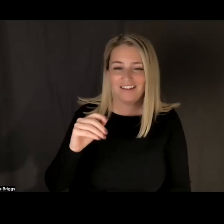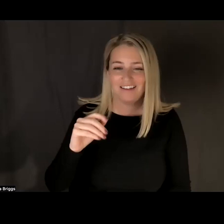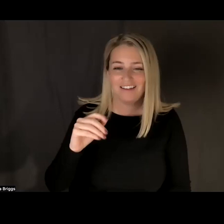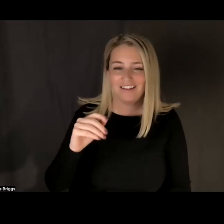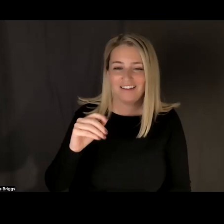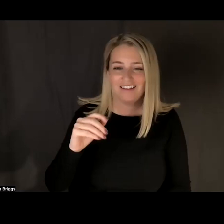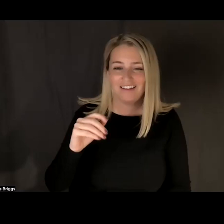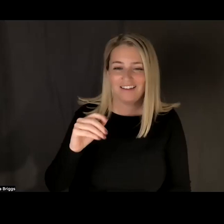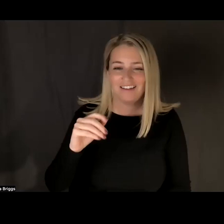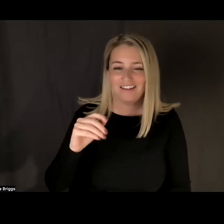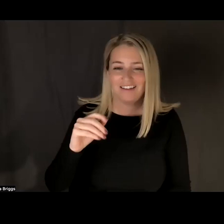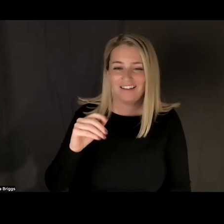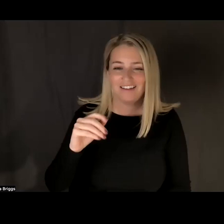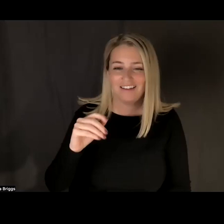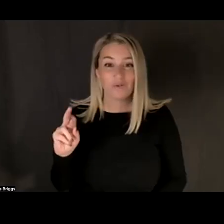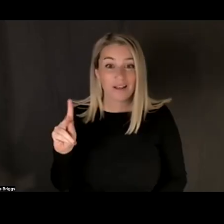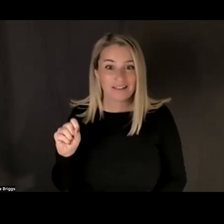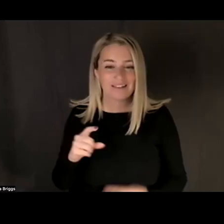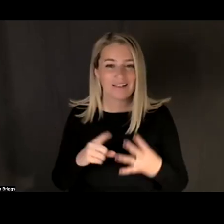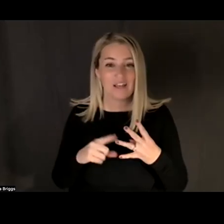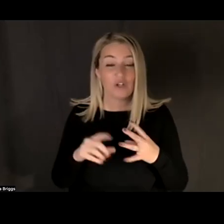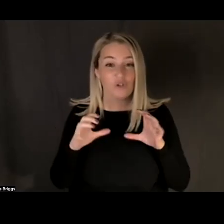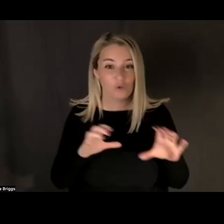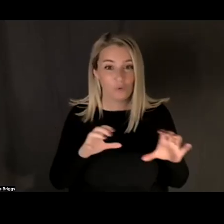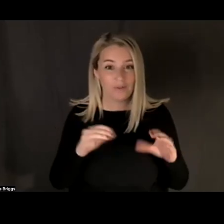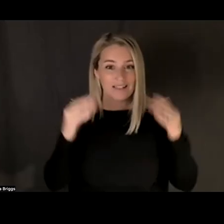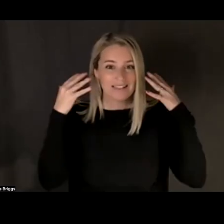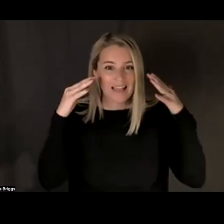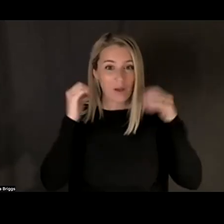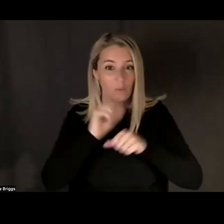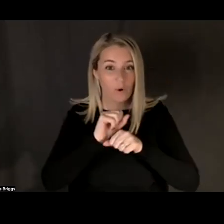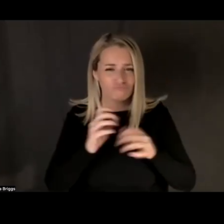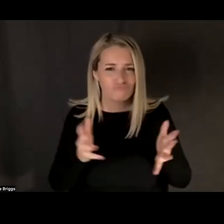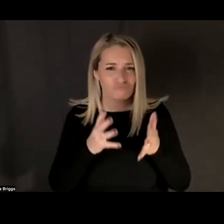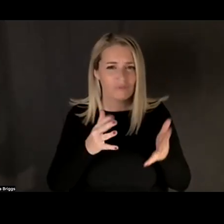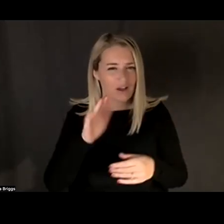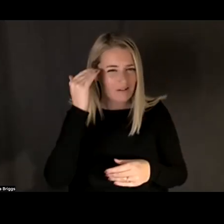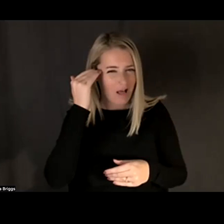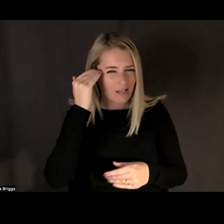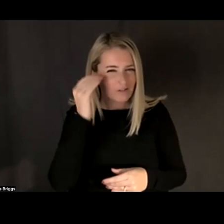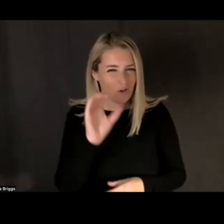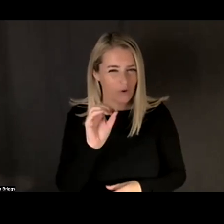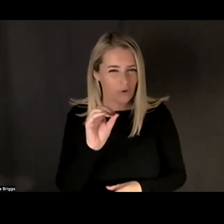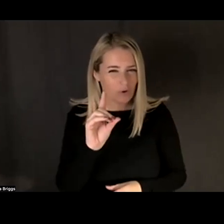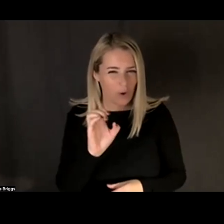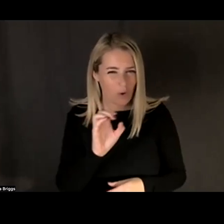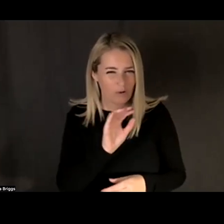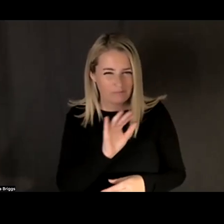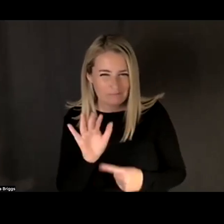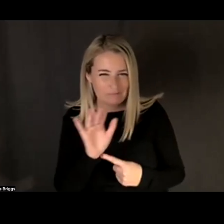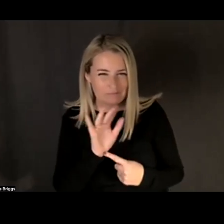work. Encourage them to use their knowledge of the code to sound out words and spell words, and learn the code is the 4th